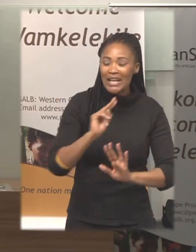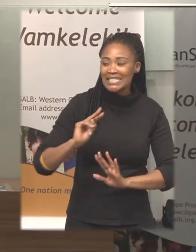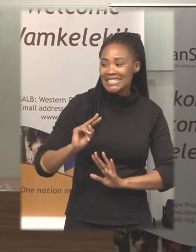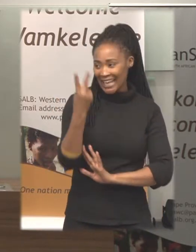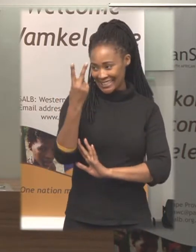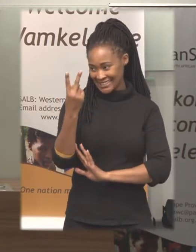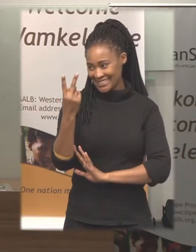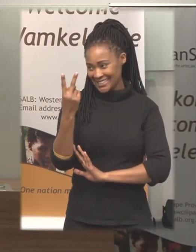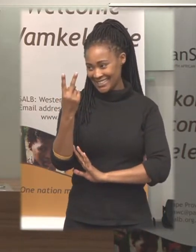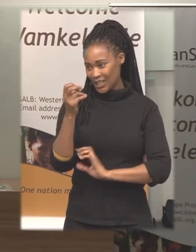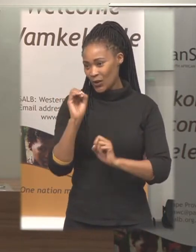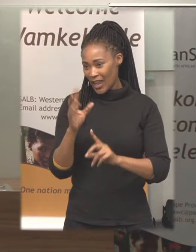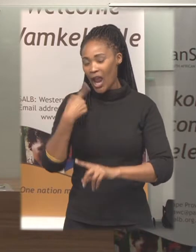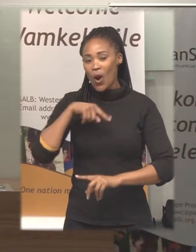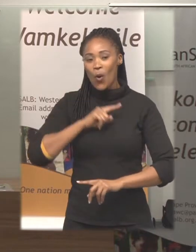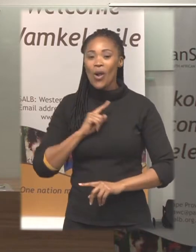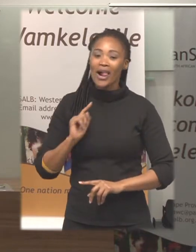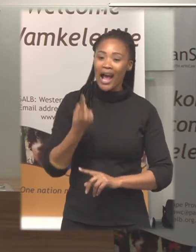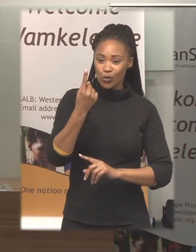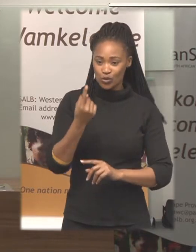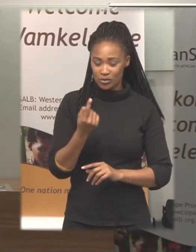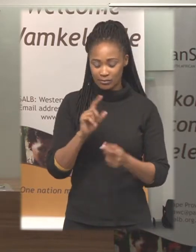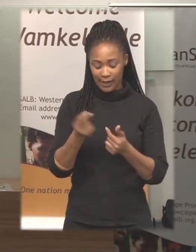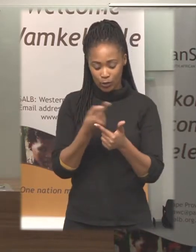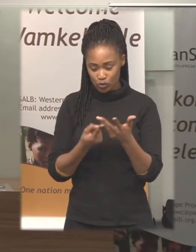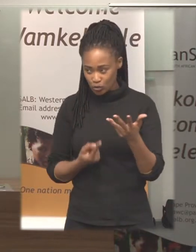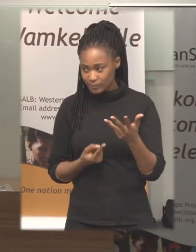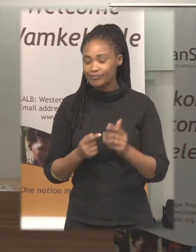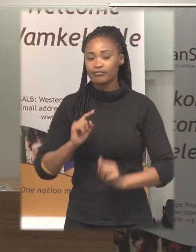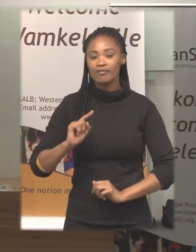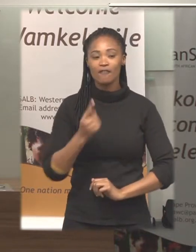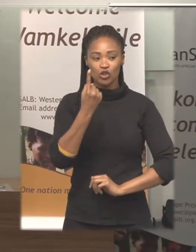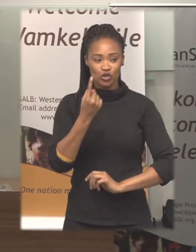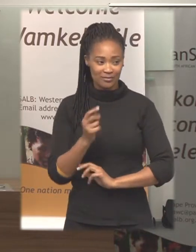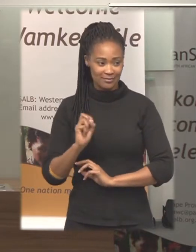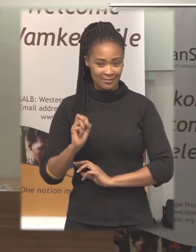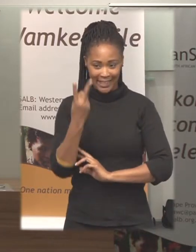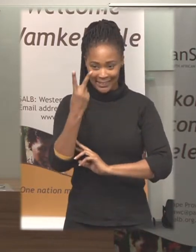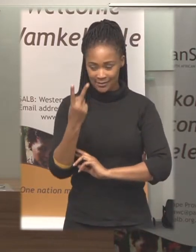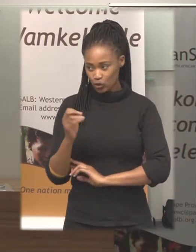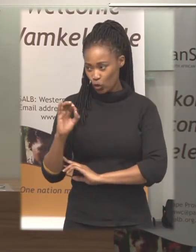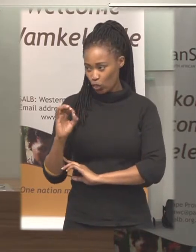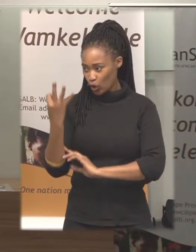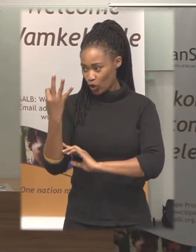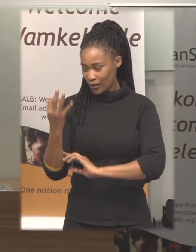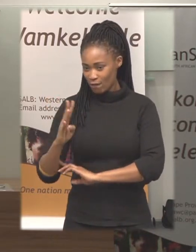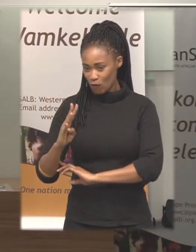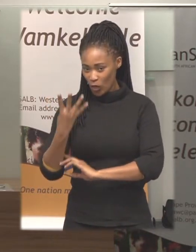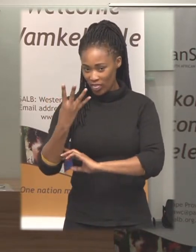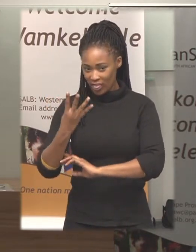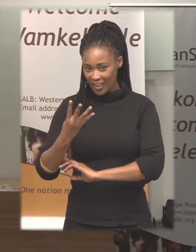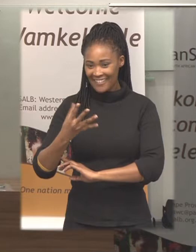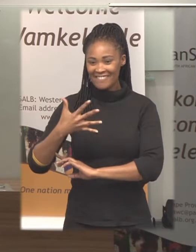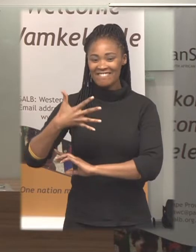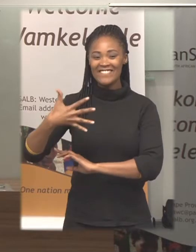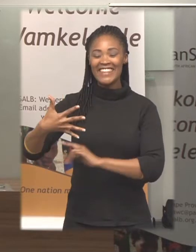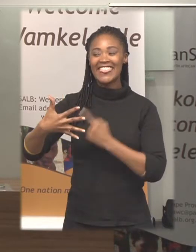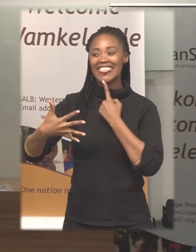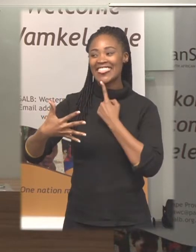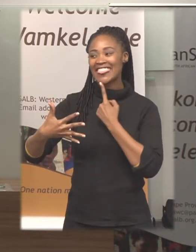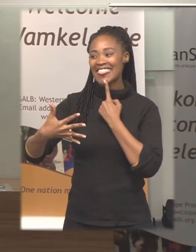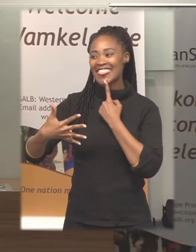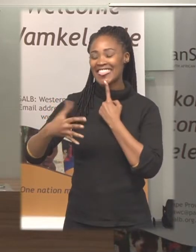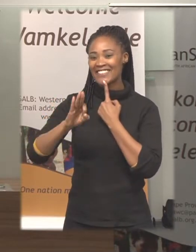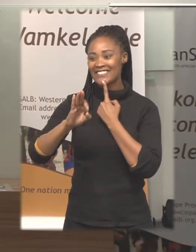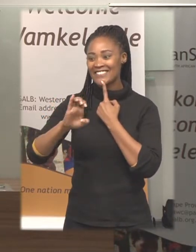let's count in ordinal numbers, she says. 1st, 2nd, 3rd. And they continue. 1st, 2nd, 3rd, 4th,